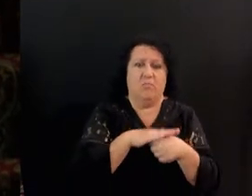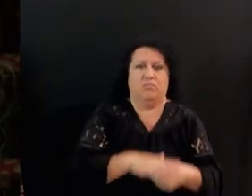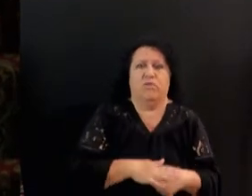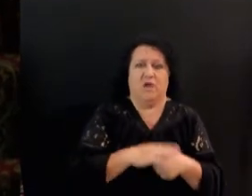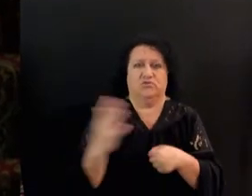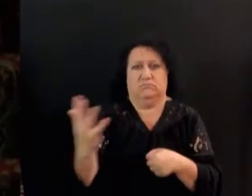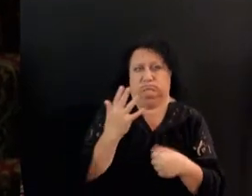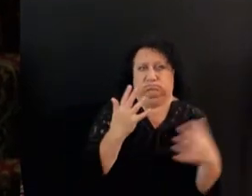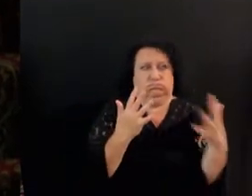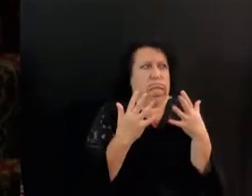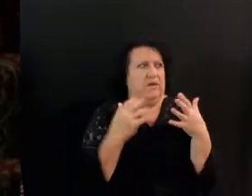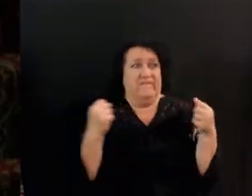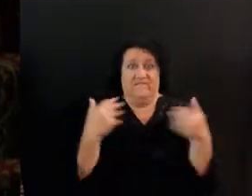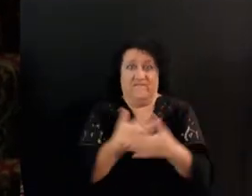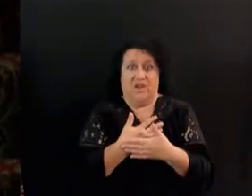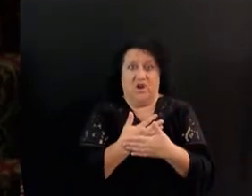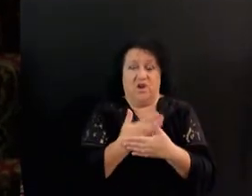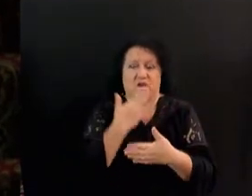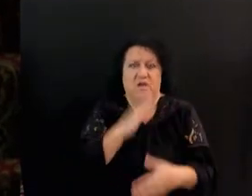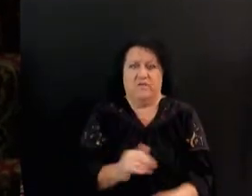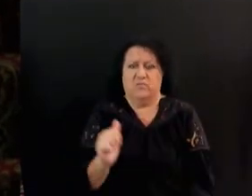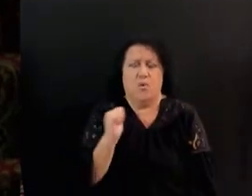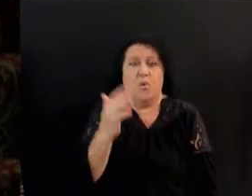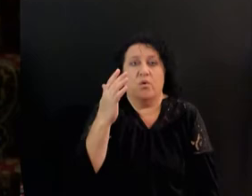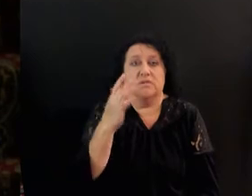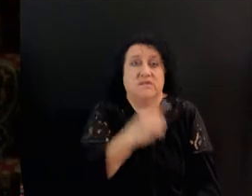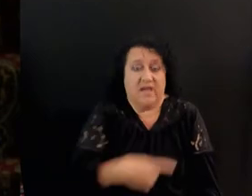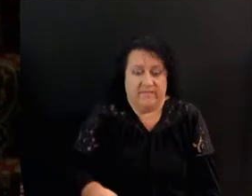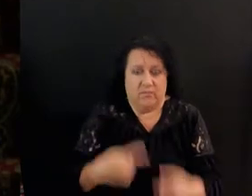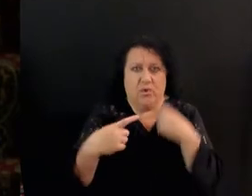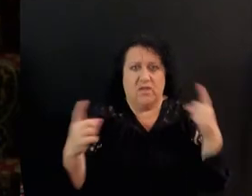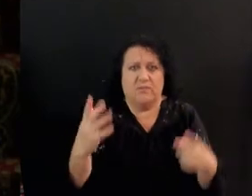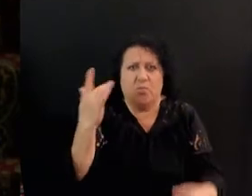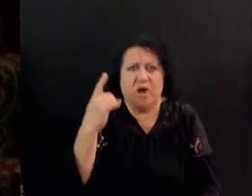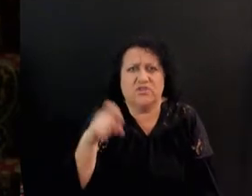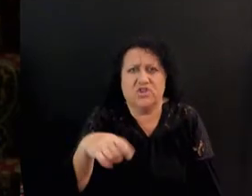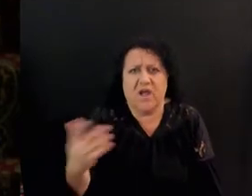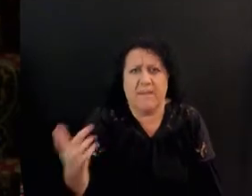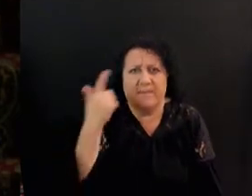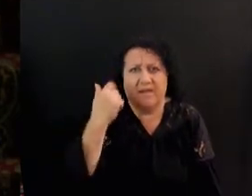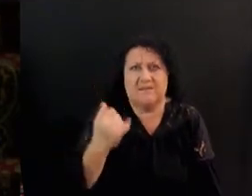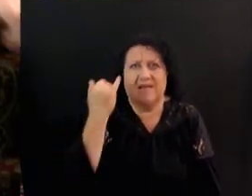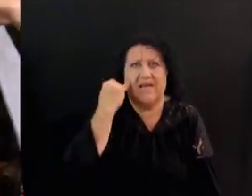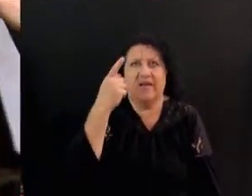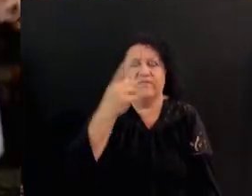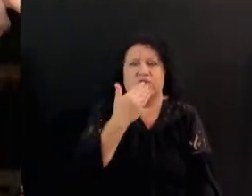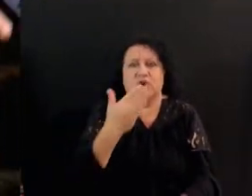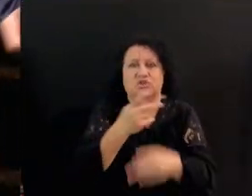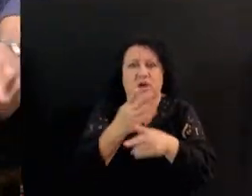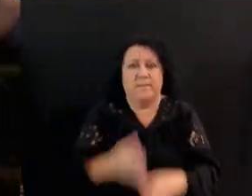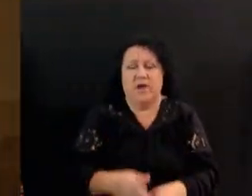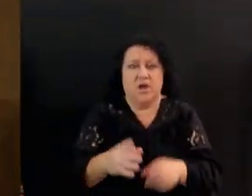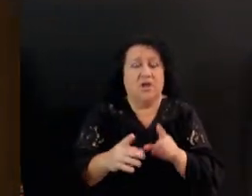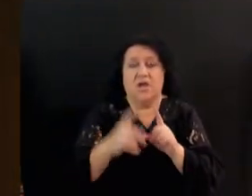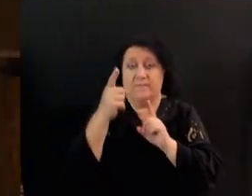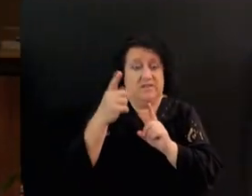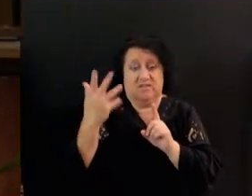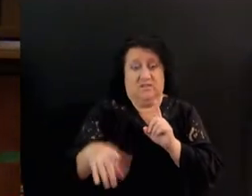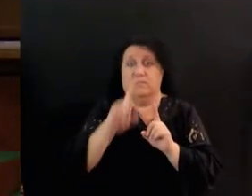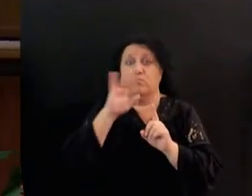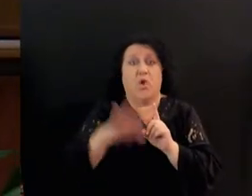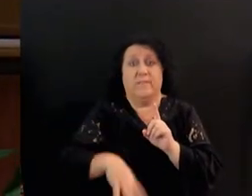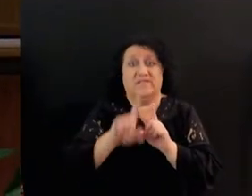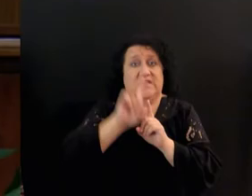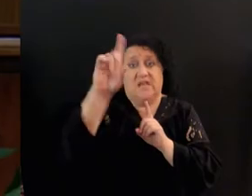Why not? Because why should I? If the good shepherd is with me, he has promised he will never leave me. He has promised he will never forsake me. He has